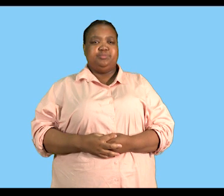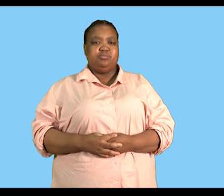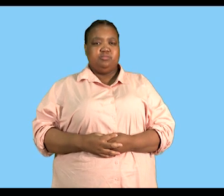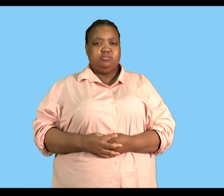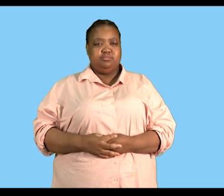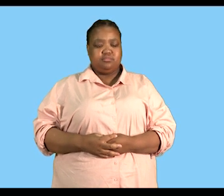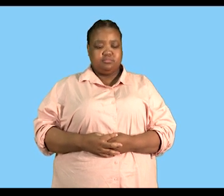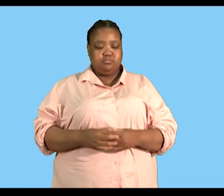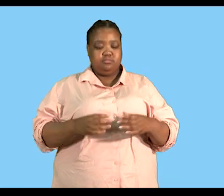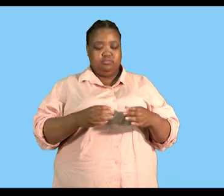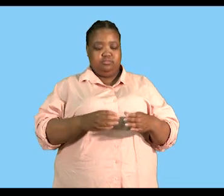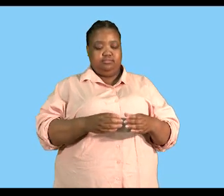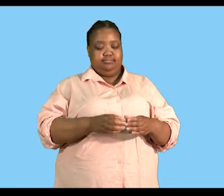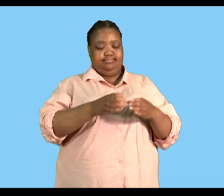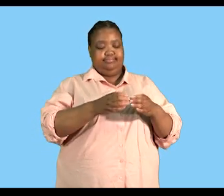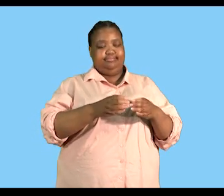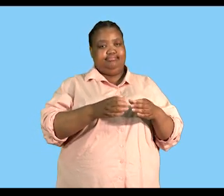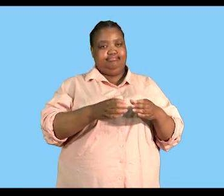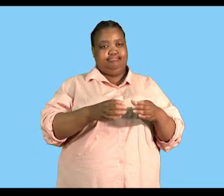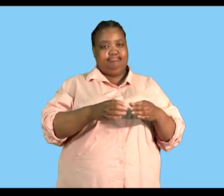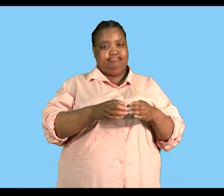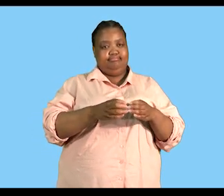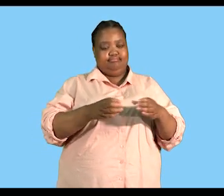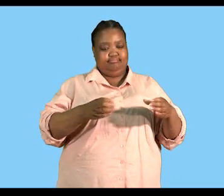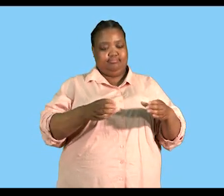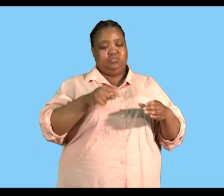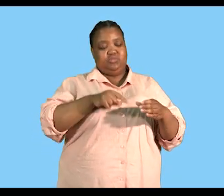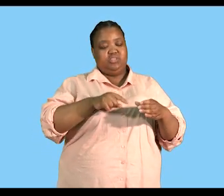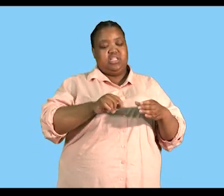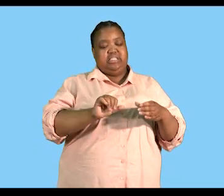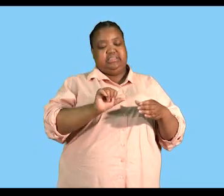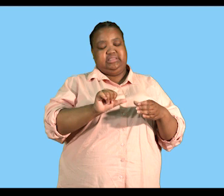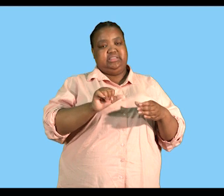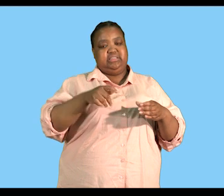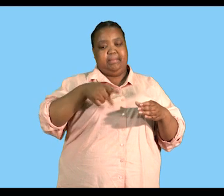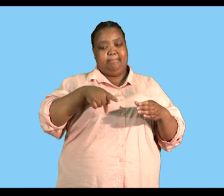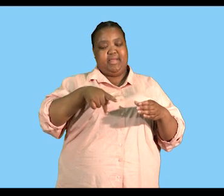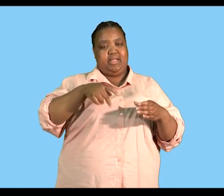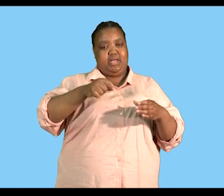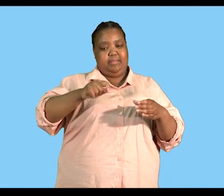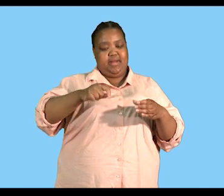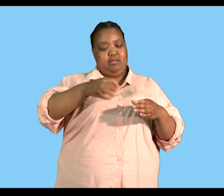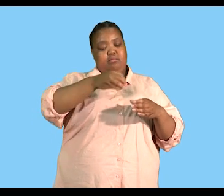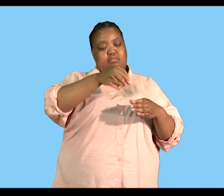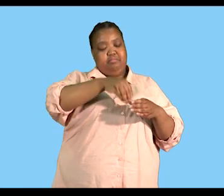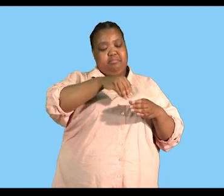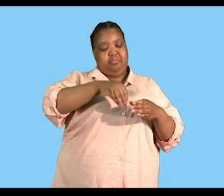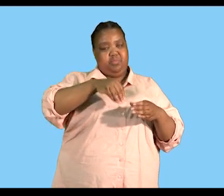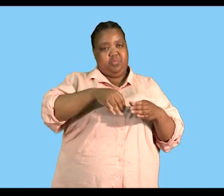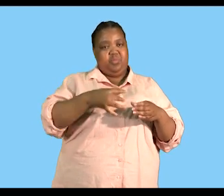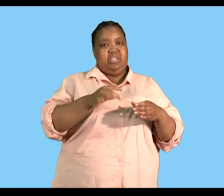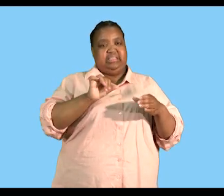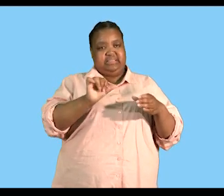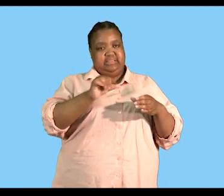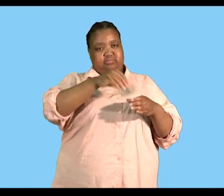of pens, and it says the pack is 21 rand. So we need to find out the cost of each pen